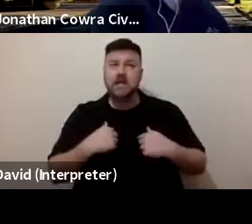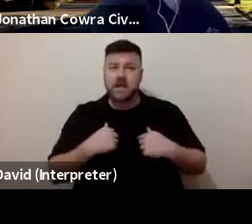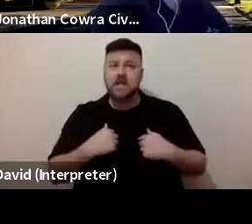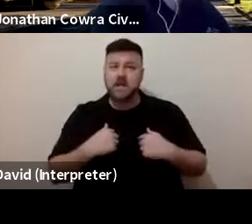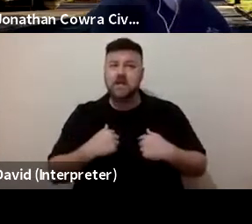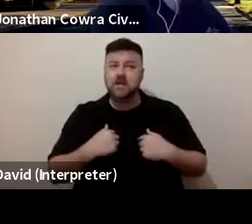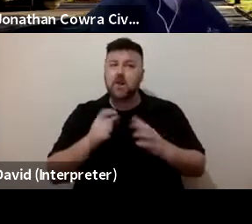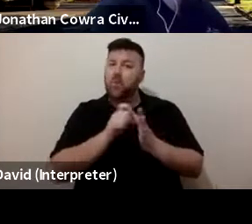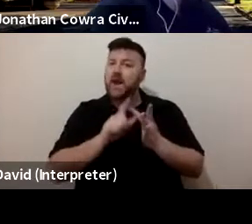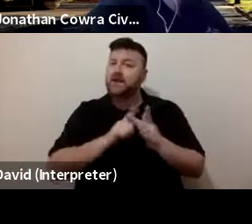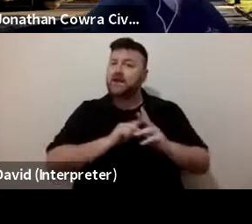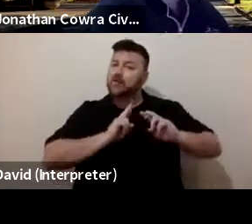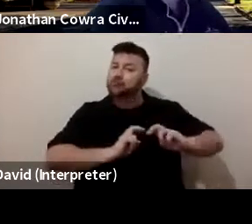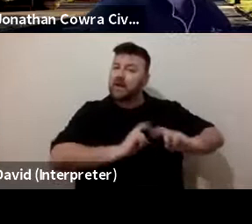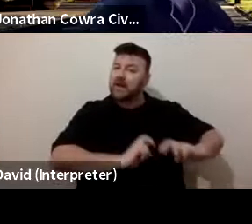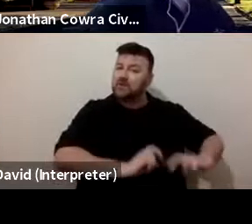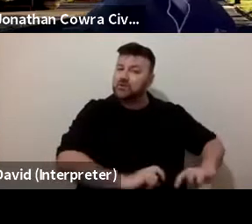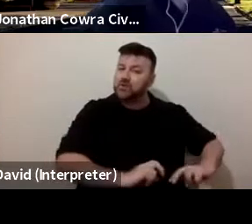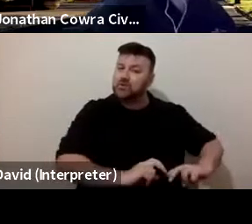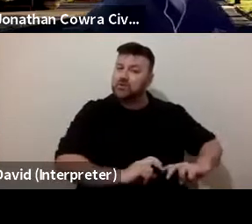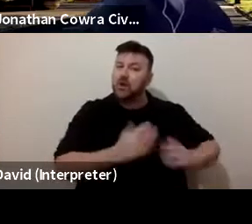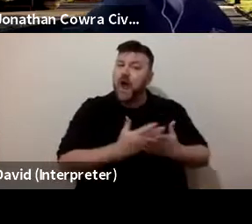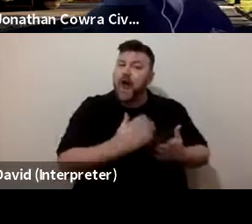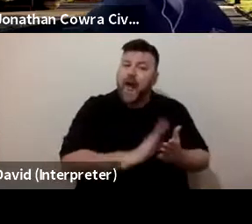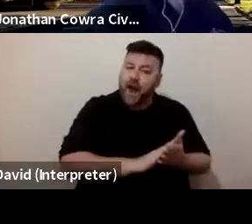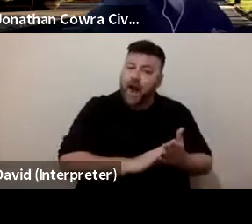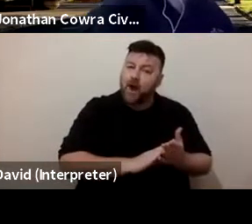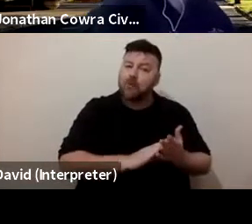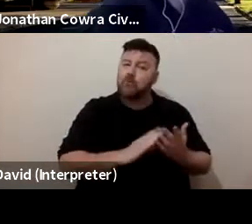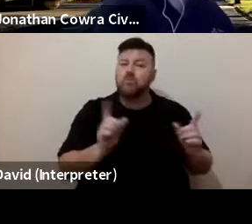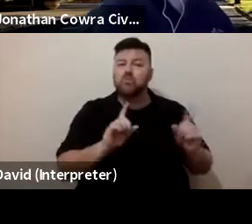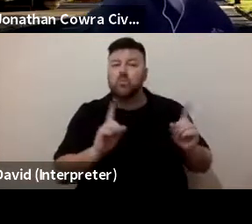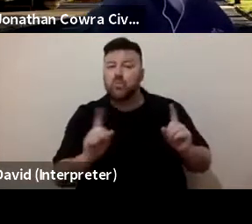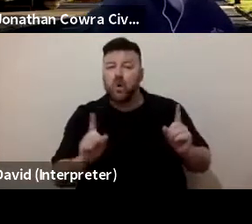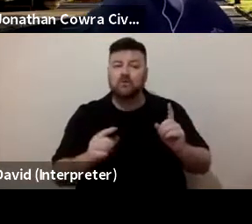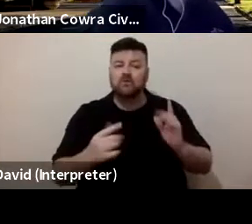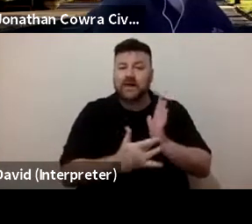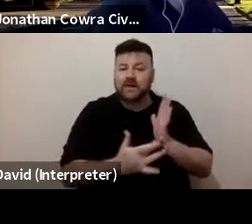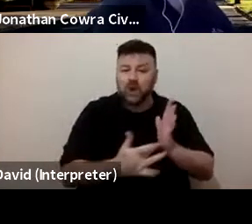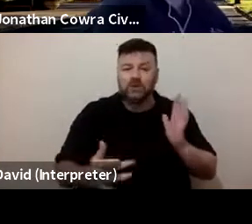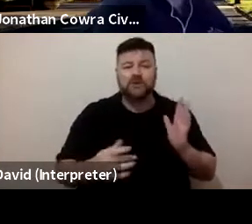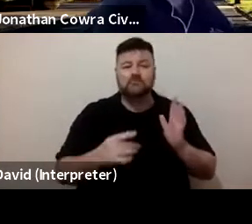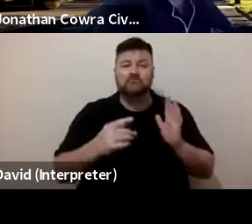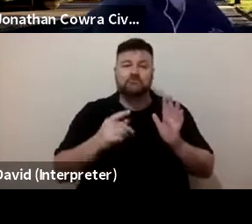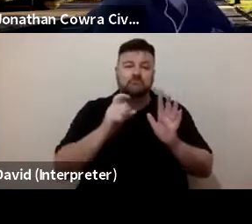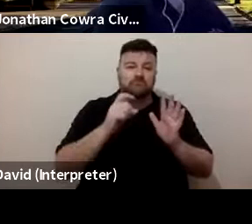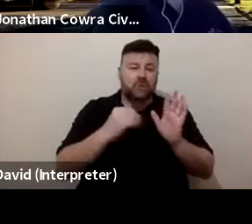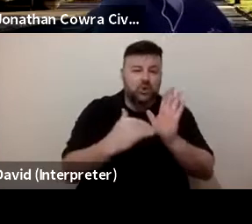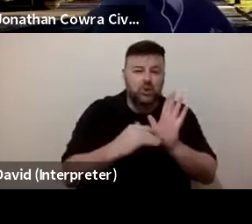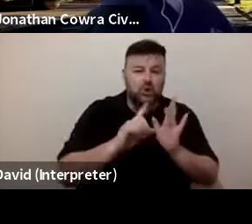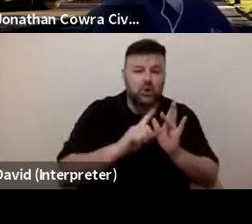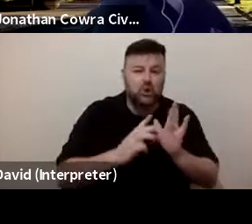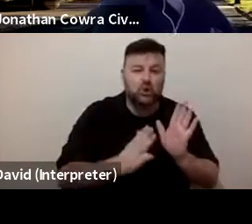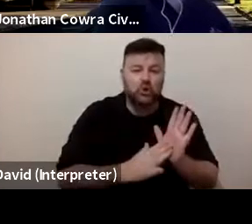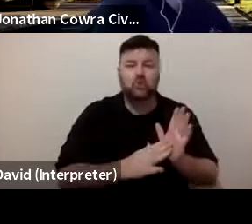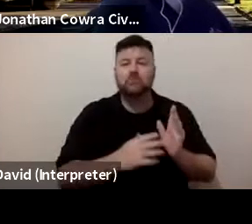research in how to use kind of Zoom or a video conferencing platform to kind of do socially inclusive participatory